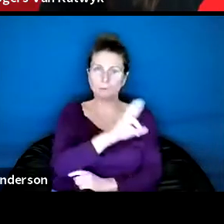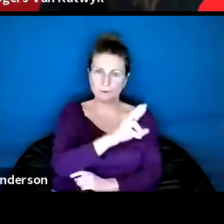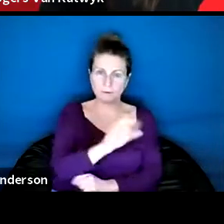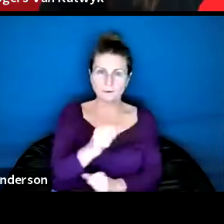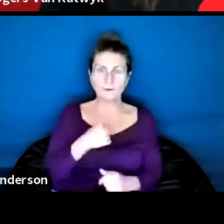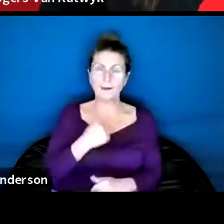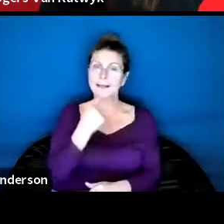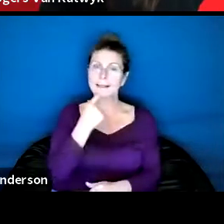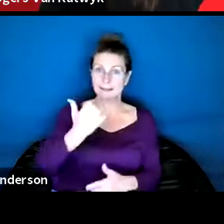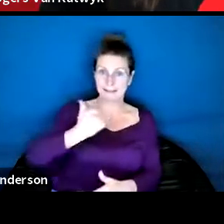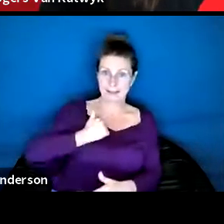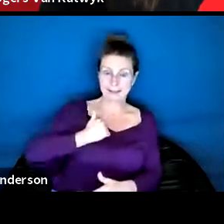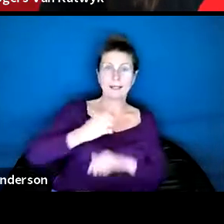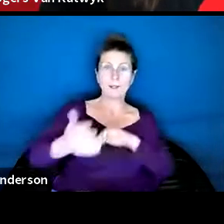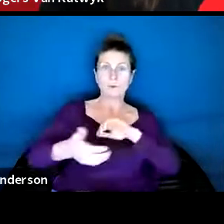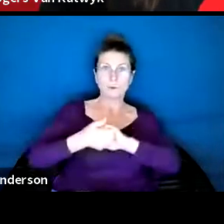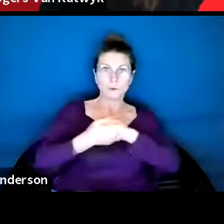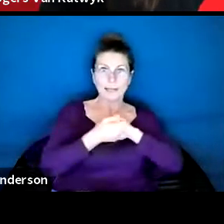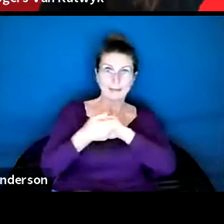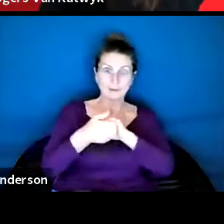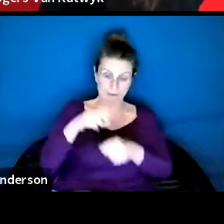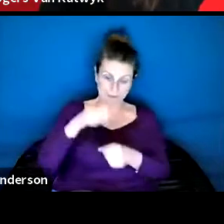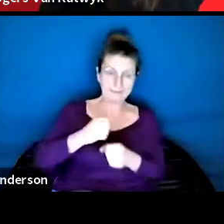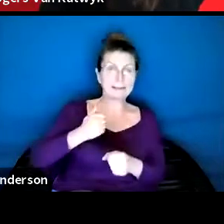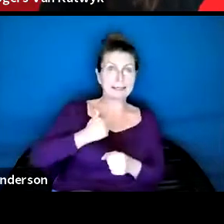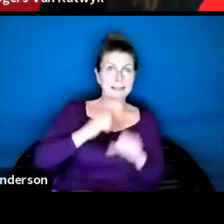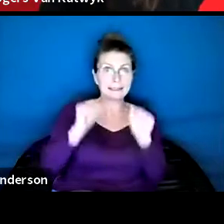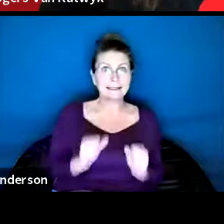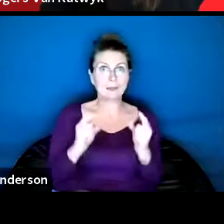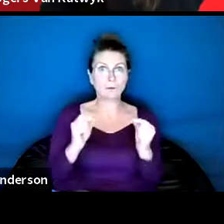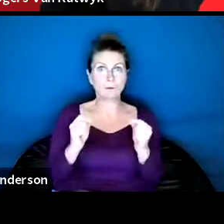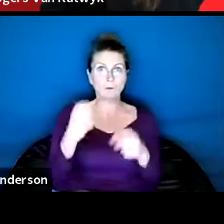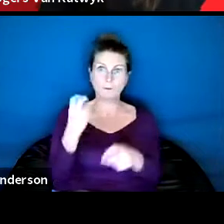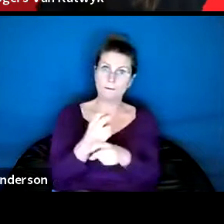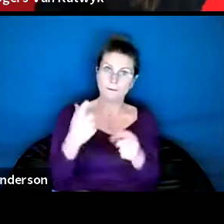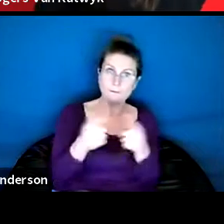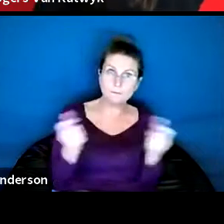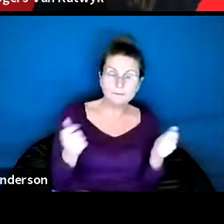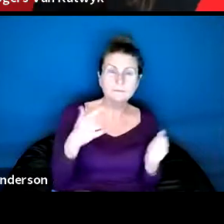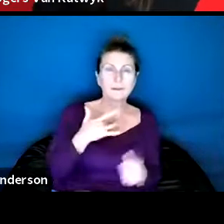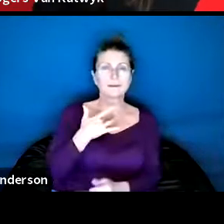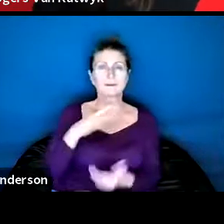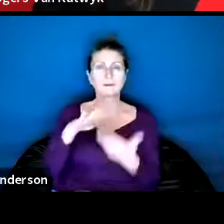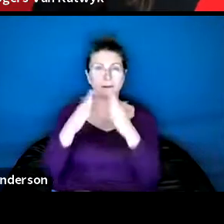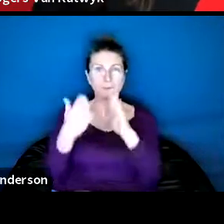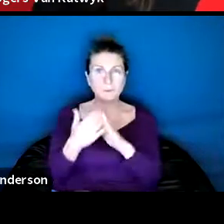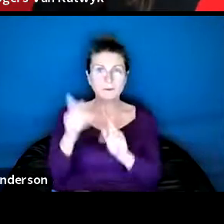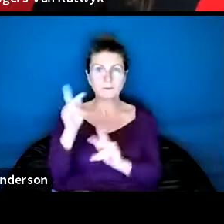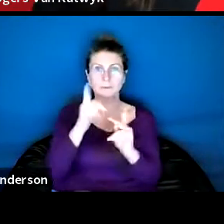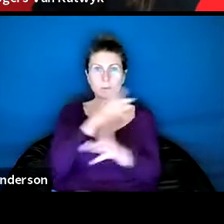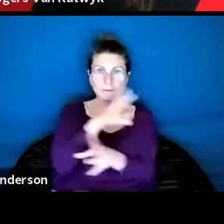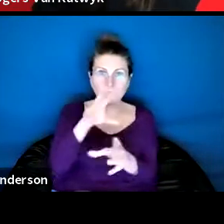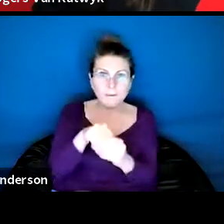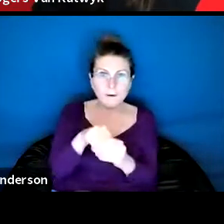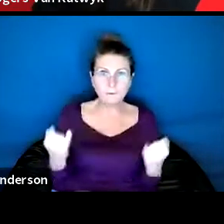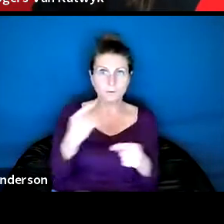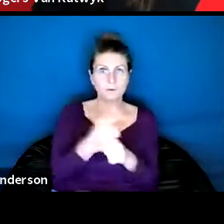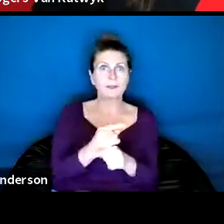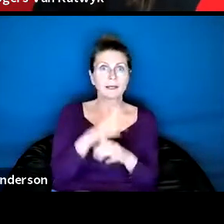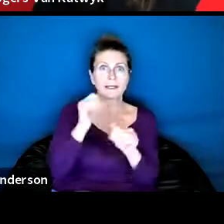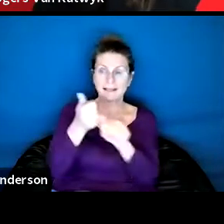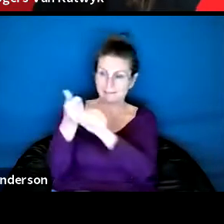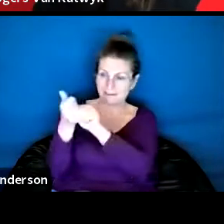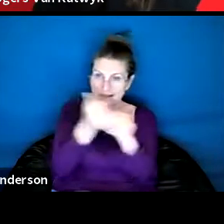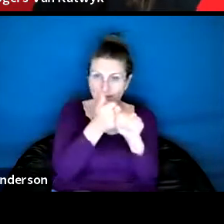in Canada, together we can do hard things. I firmly believe that the community and the people participating today can each play